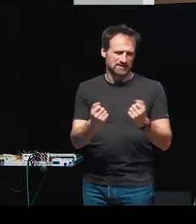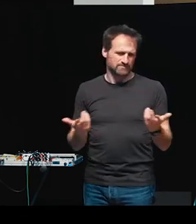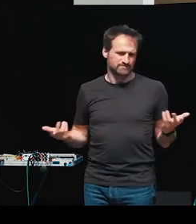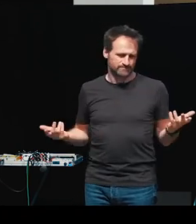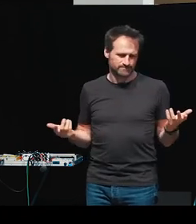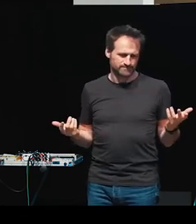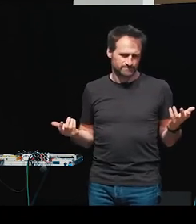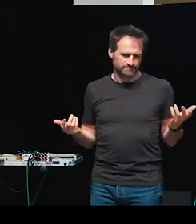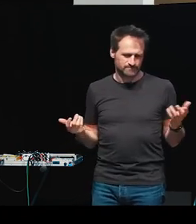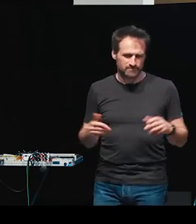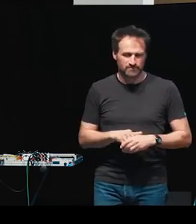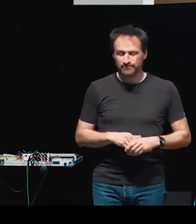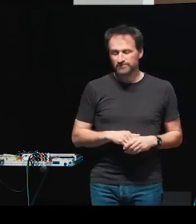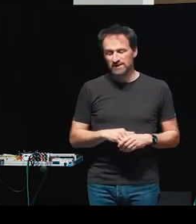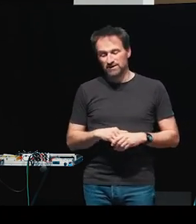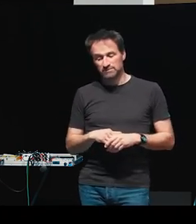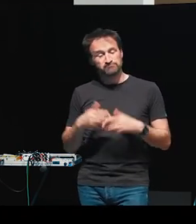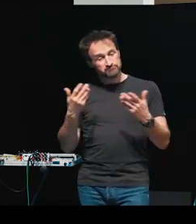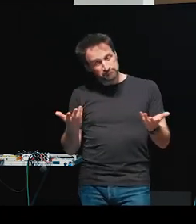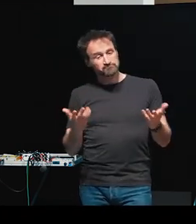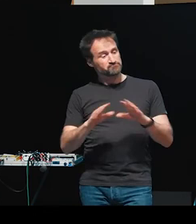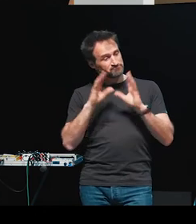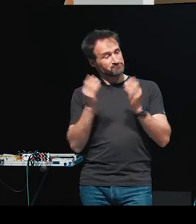So that's pretty much all I had.